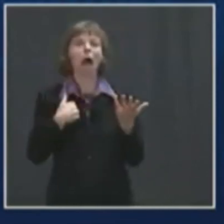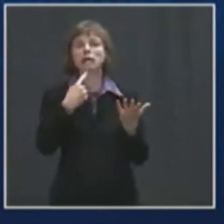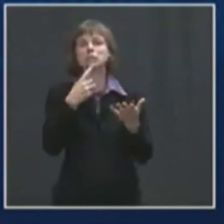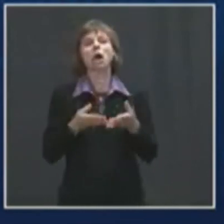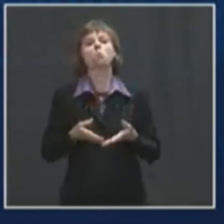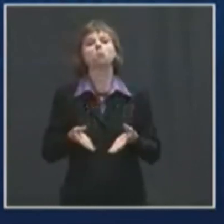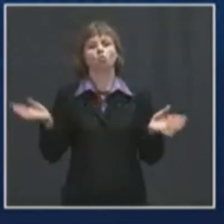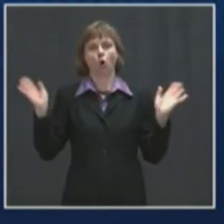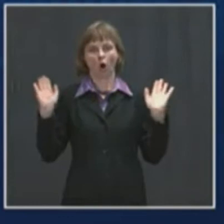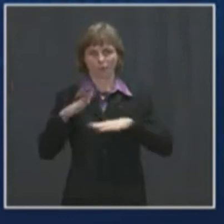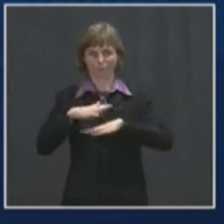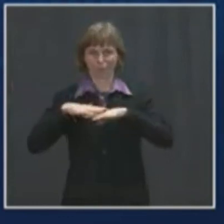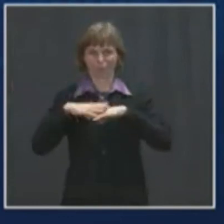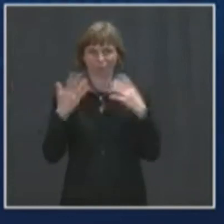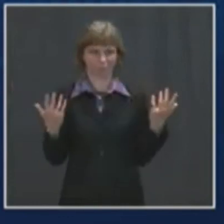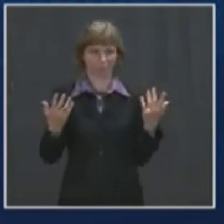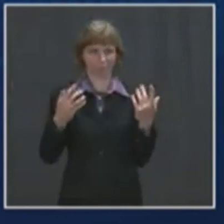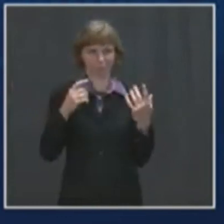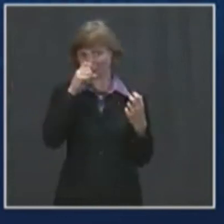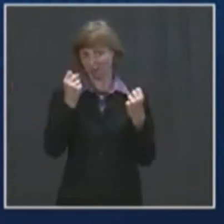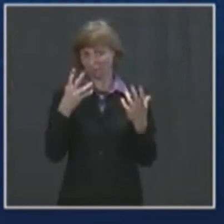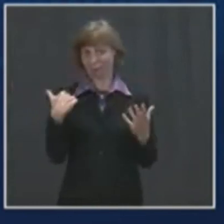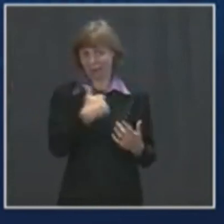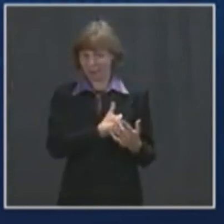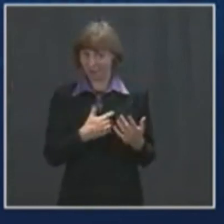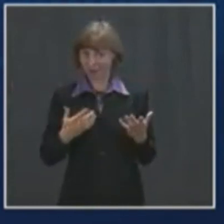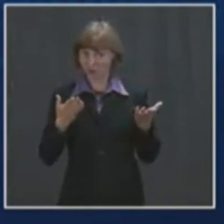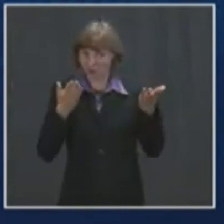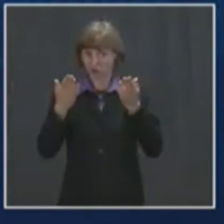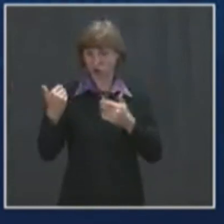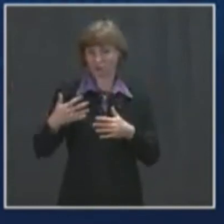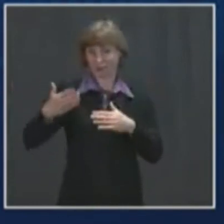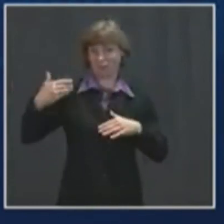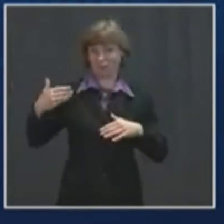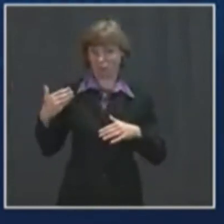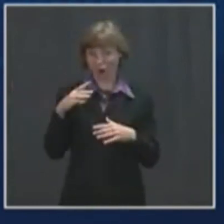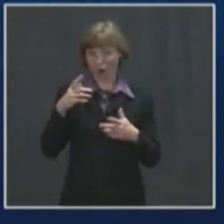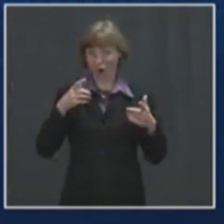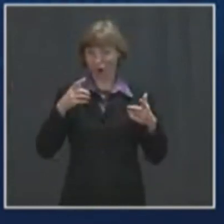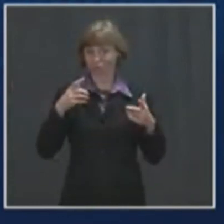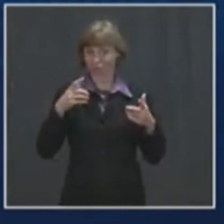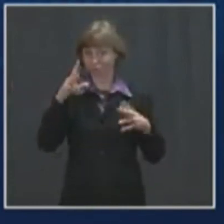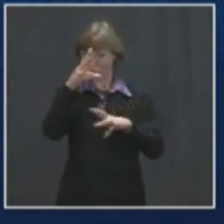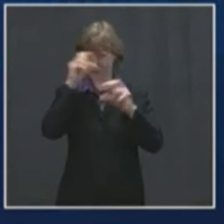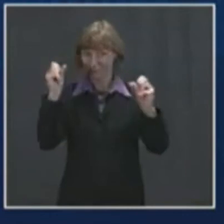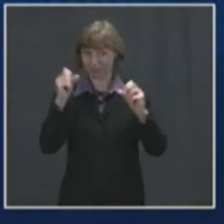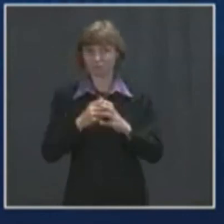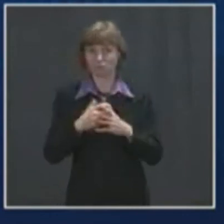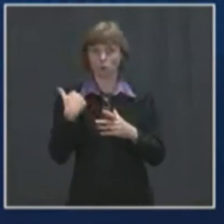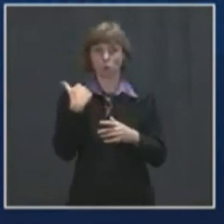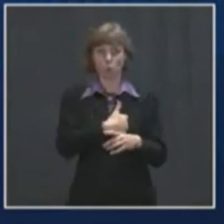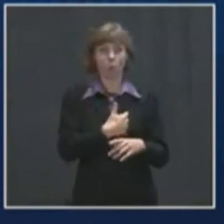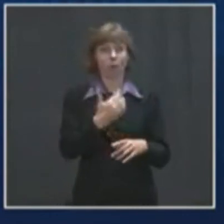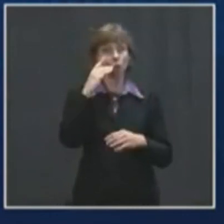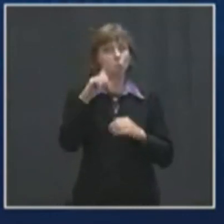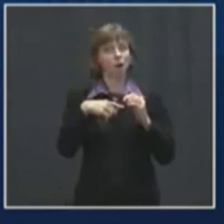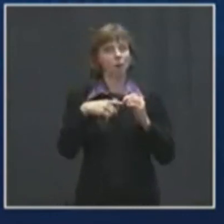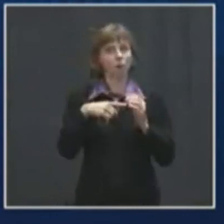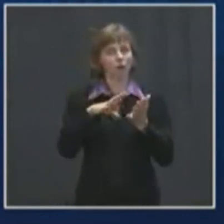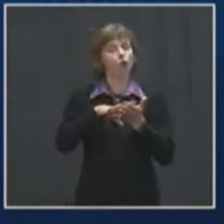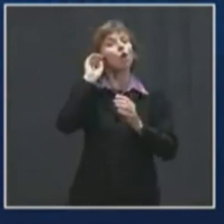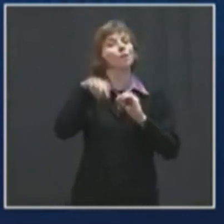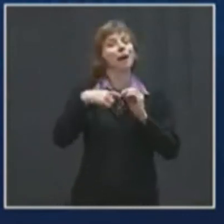of course, a number of us who had served in the prior administration. Of course, there are lessons about ensuring we act swiftly when